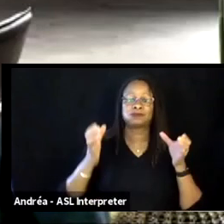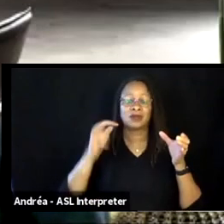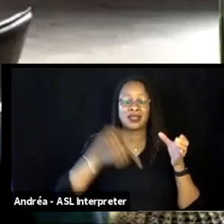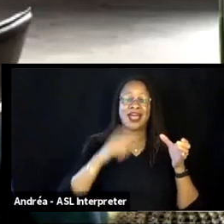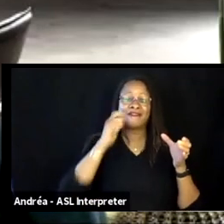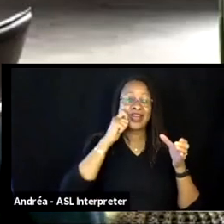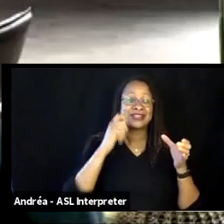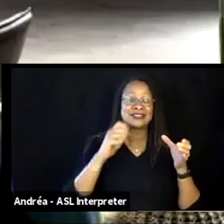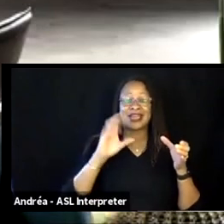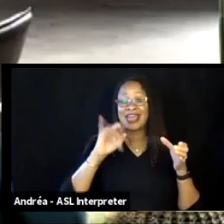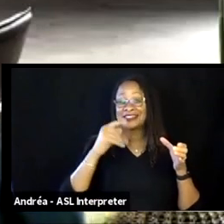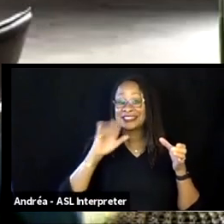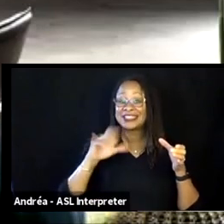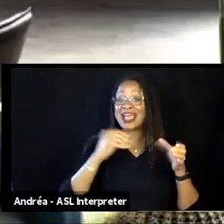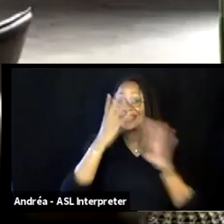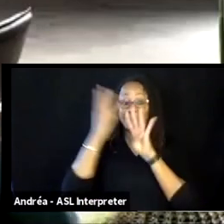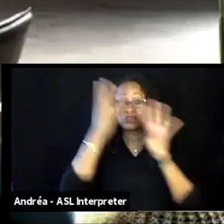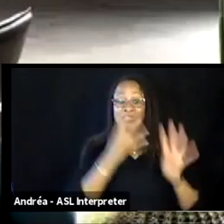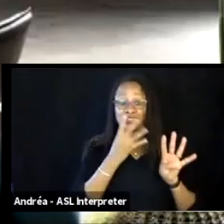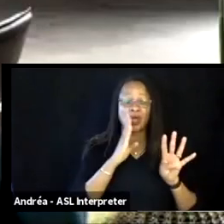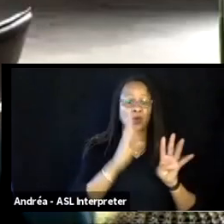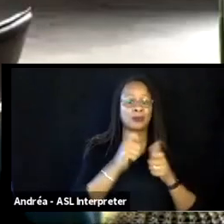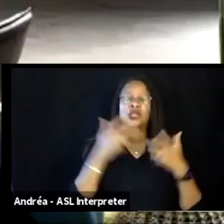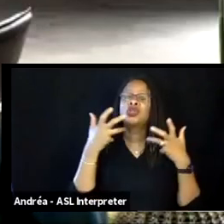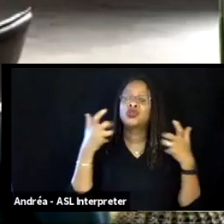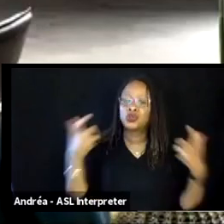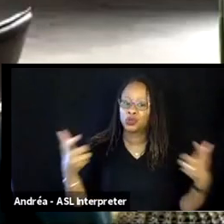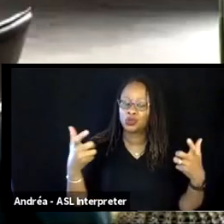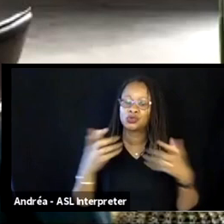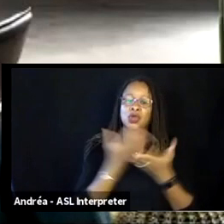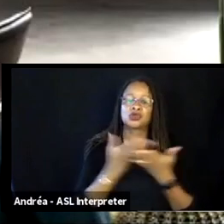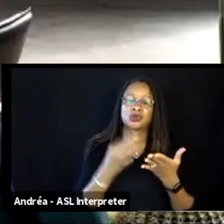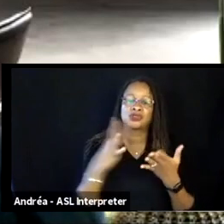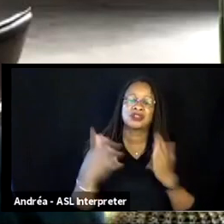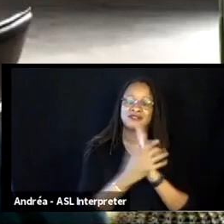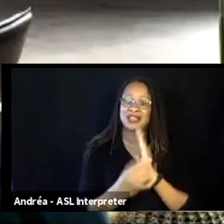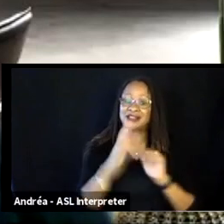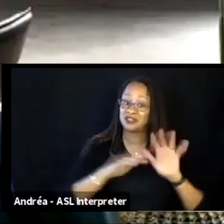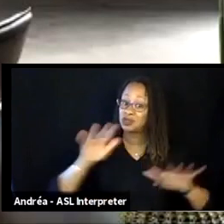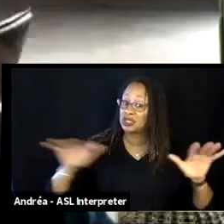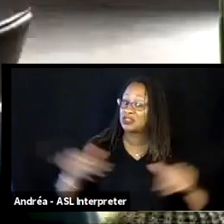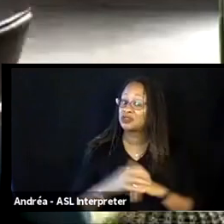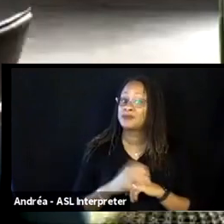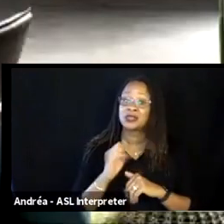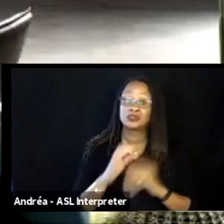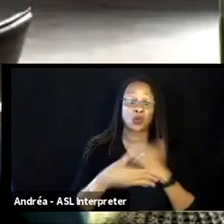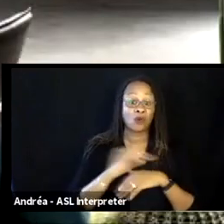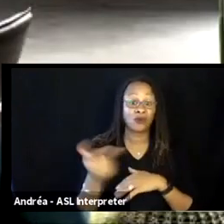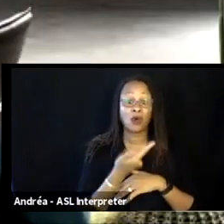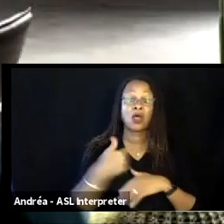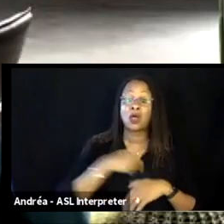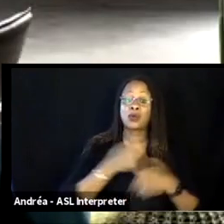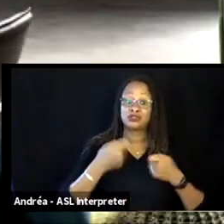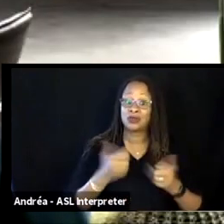ethnicity, and immigration will be a huge source of talent diversification. So overall, we try to